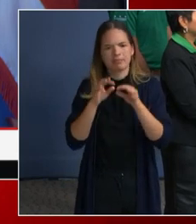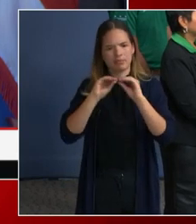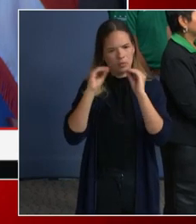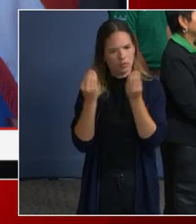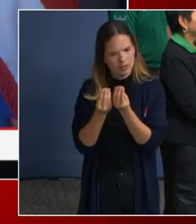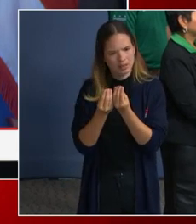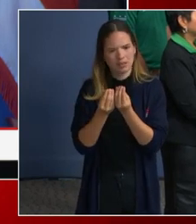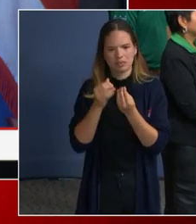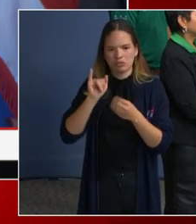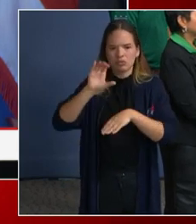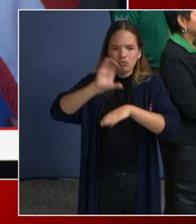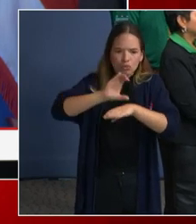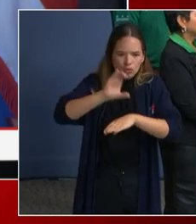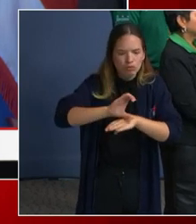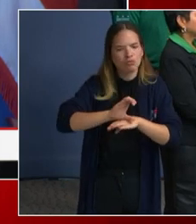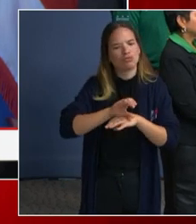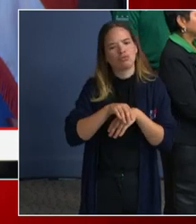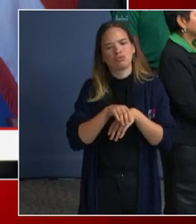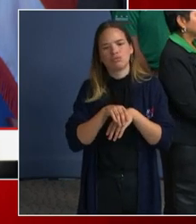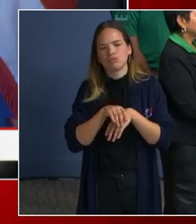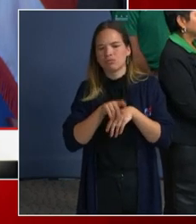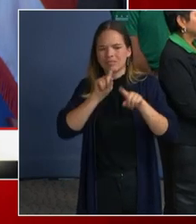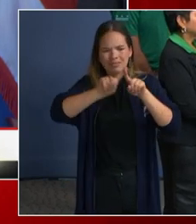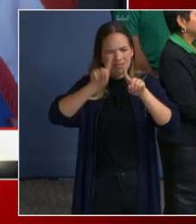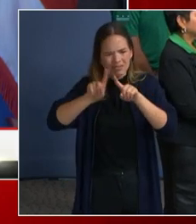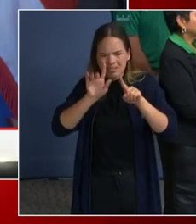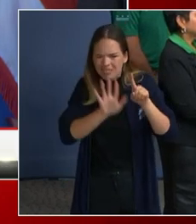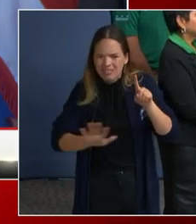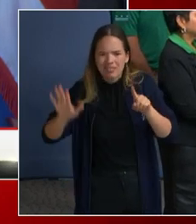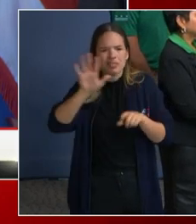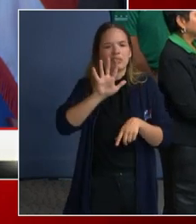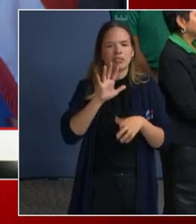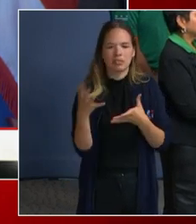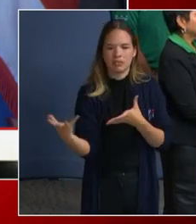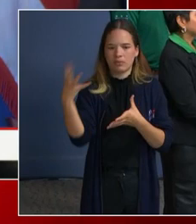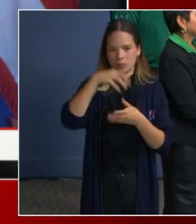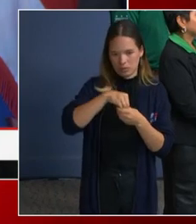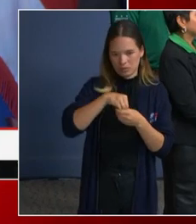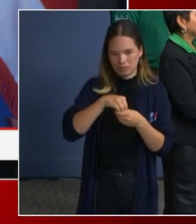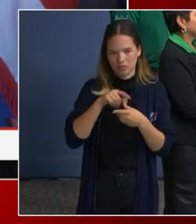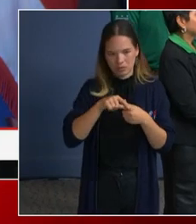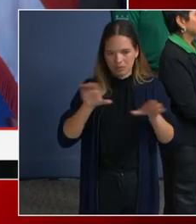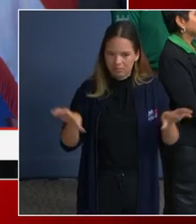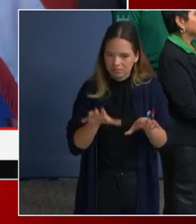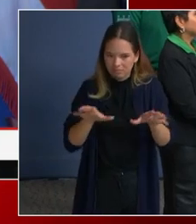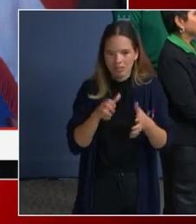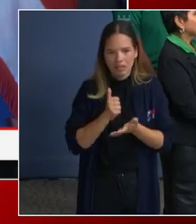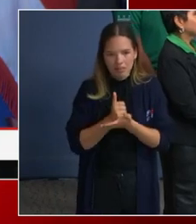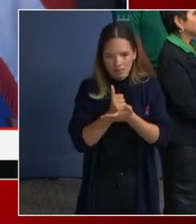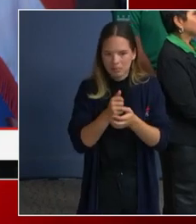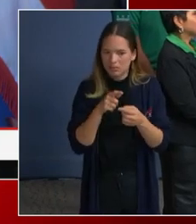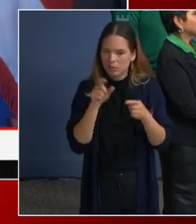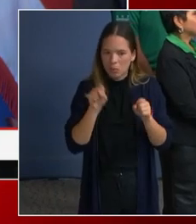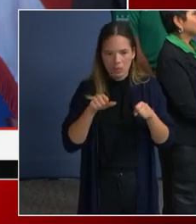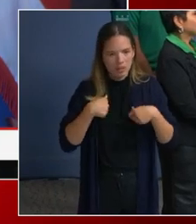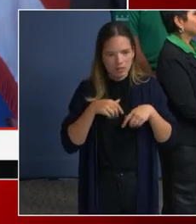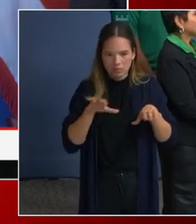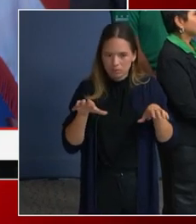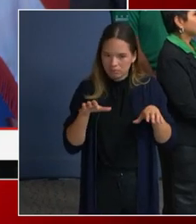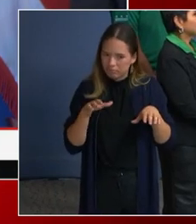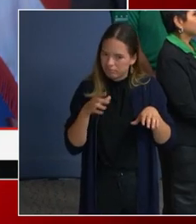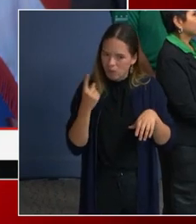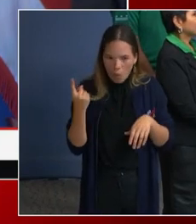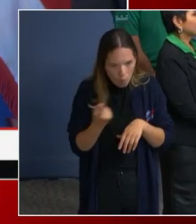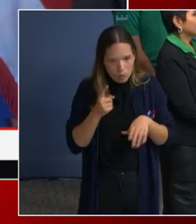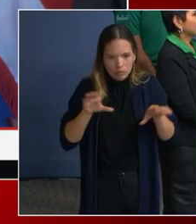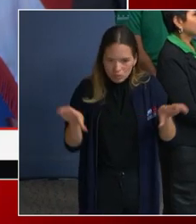synagogues, and volunteers across the city doing what we always do here in the District of Columbia, which is welcome folks and help serve